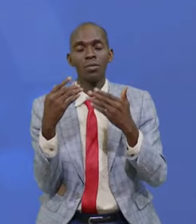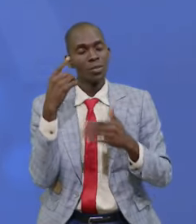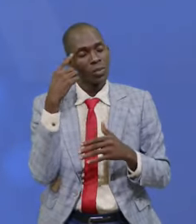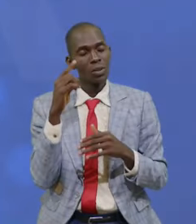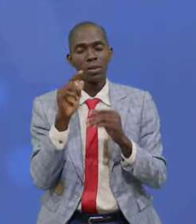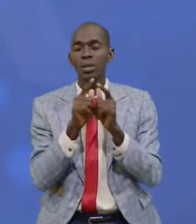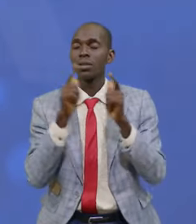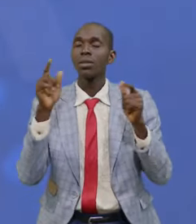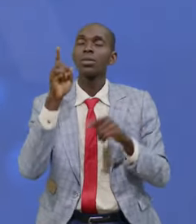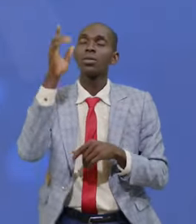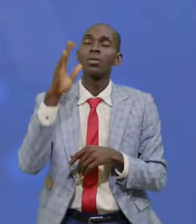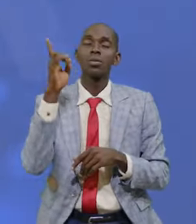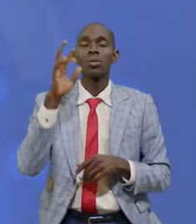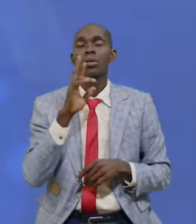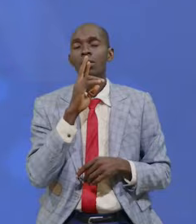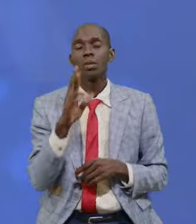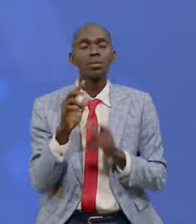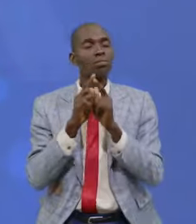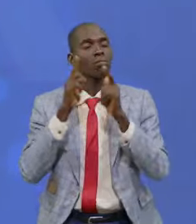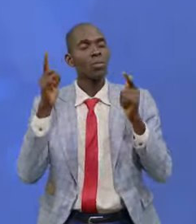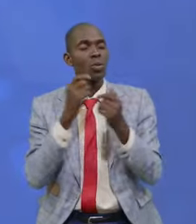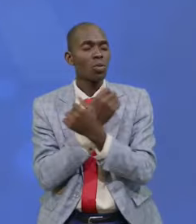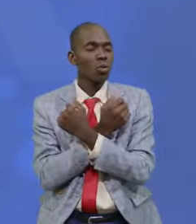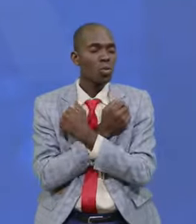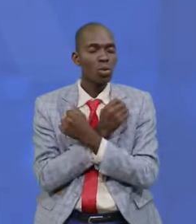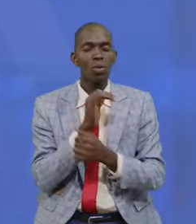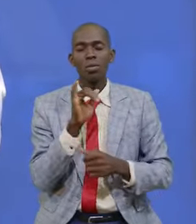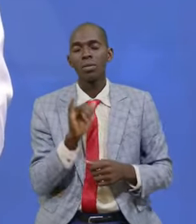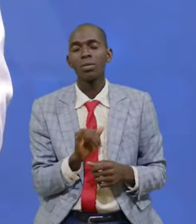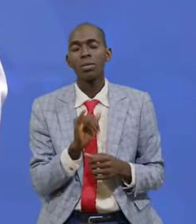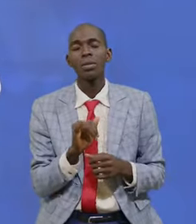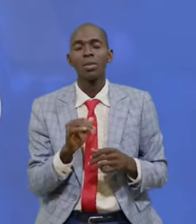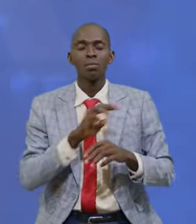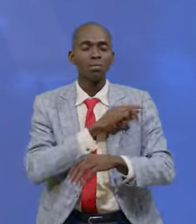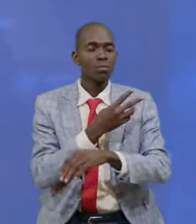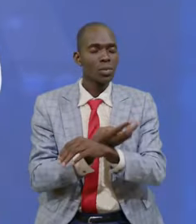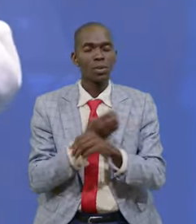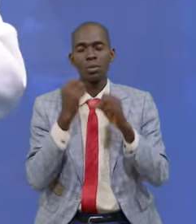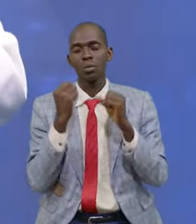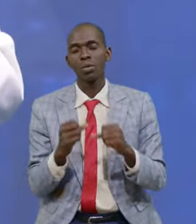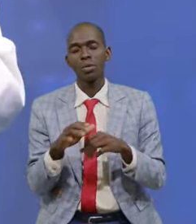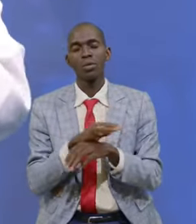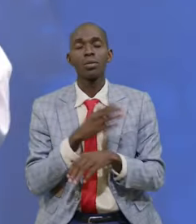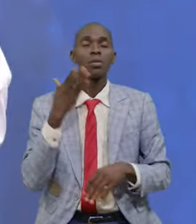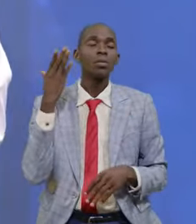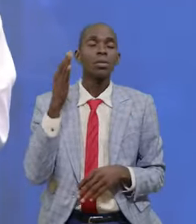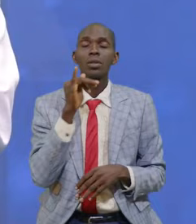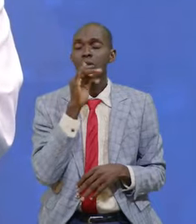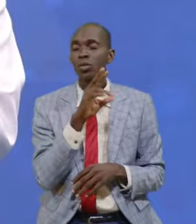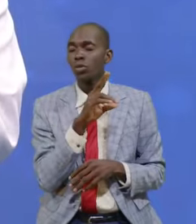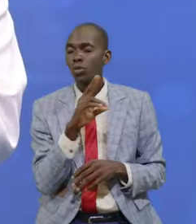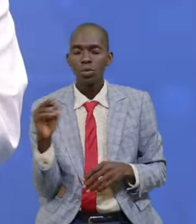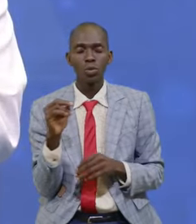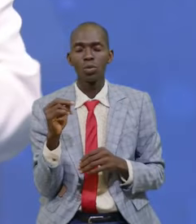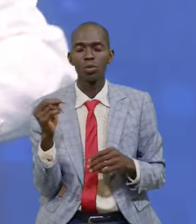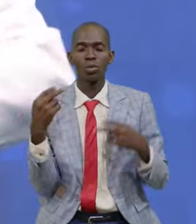are. Great, loving, wonderful, mighty, powerful. There is no yoke you will not